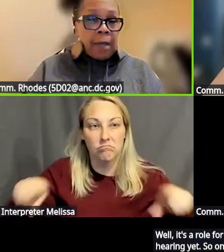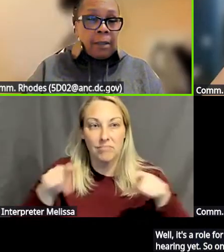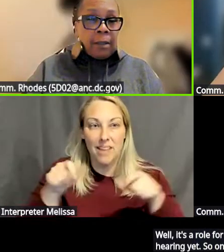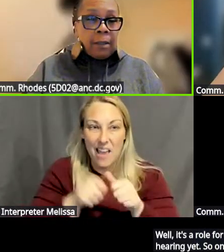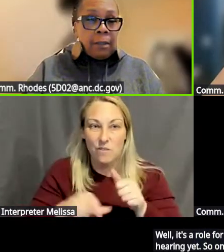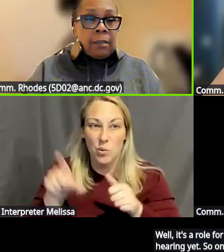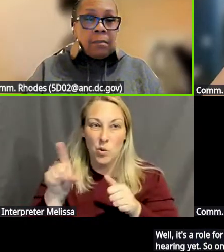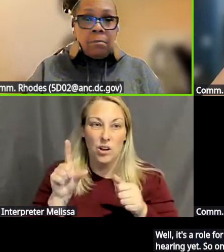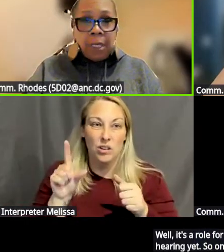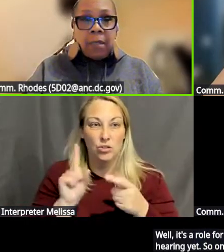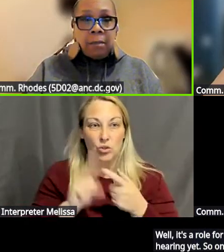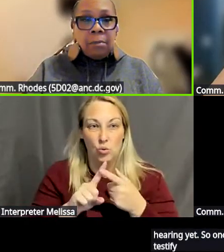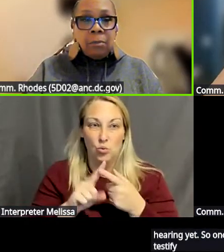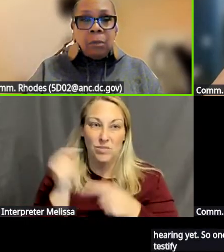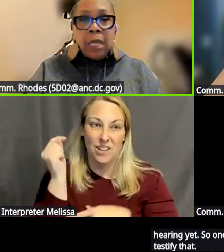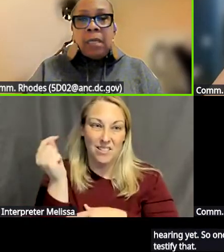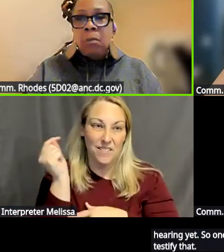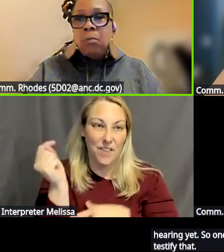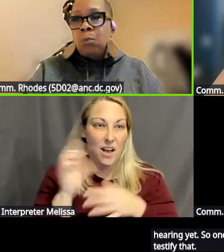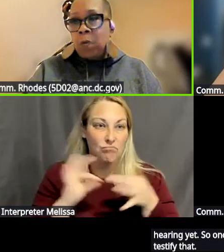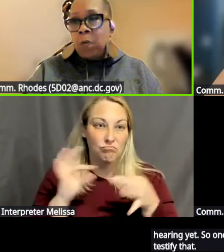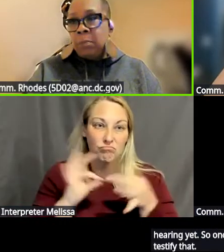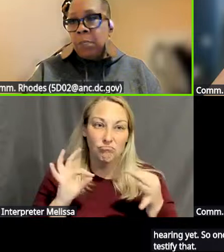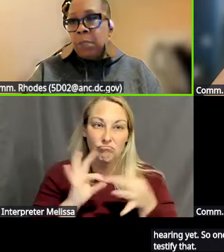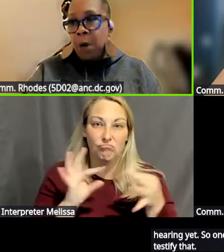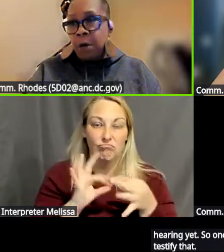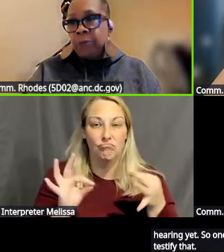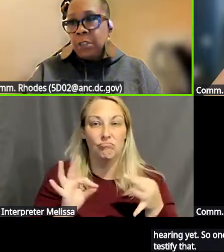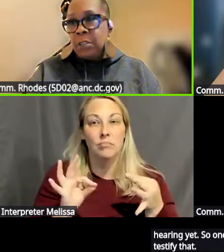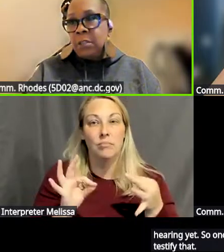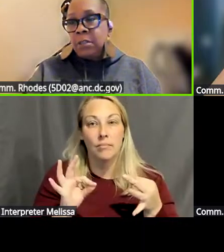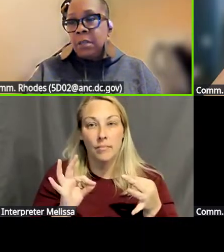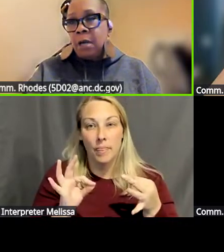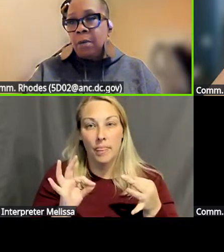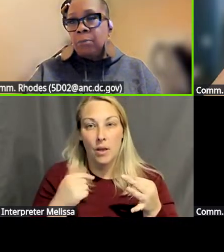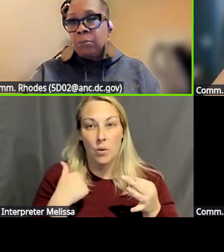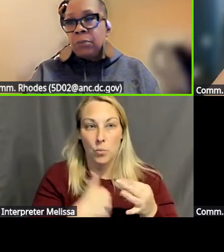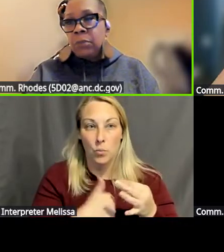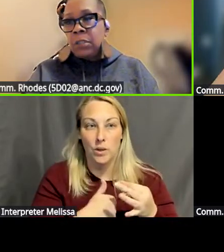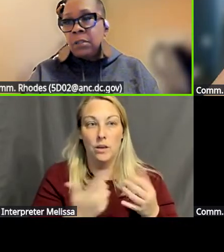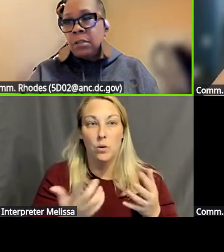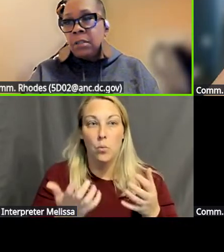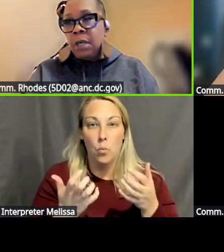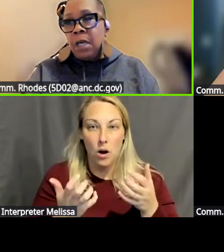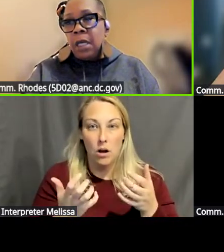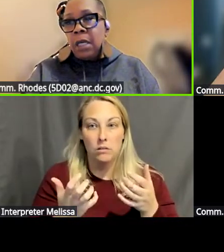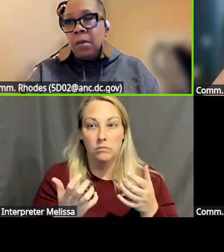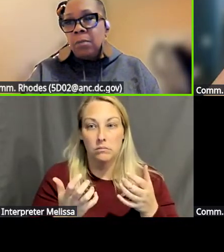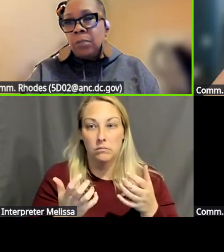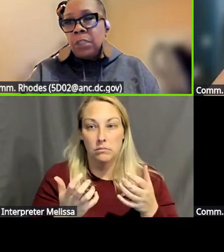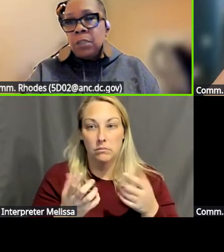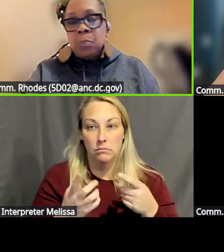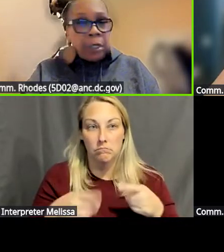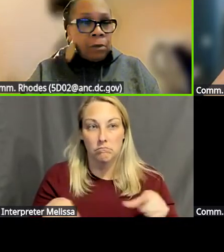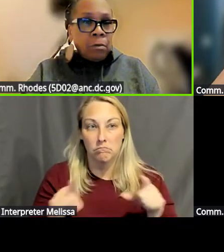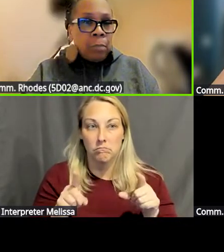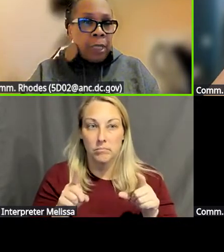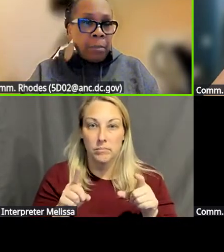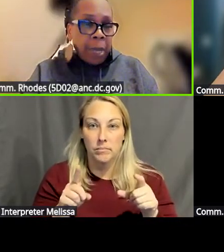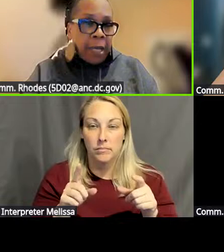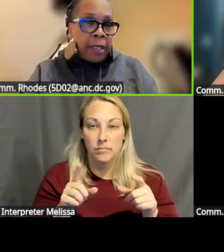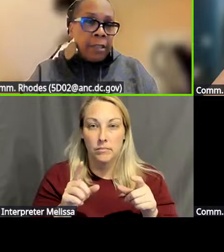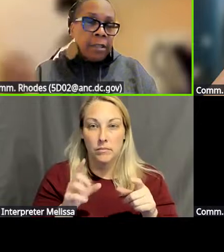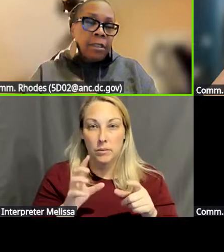testify that yeah, they want to be part of this this bill